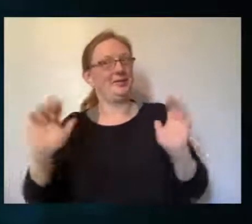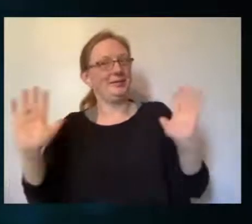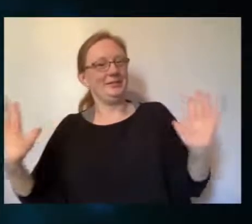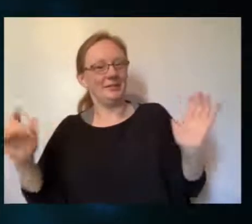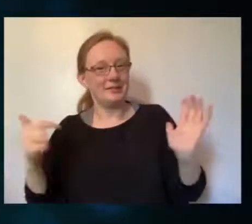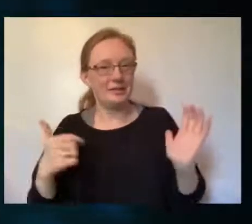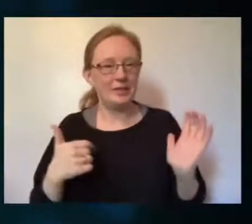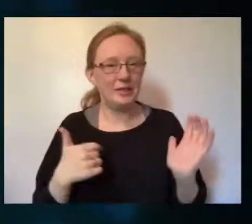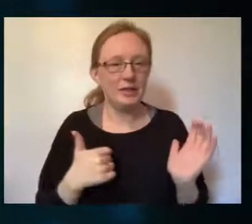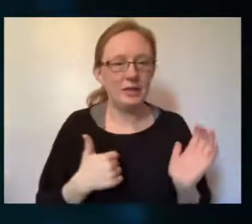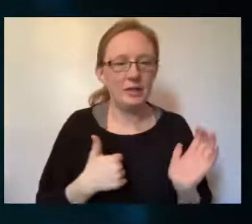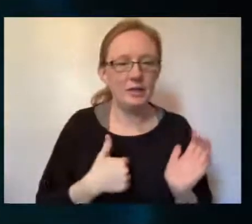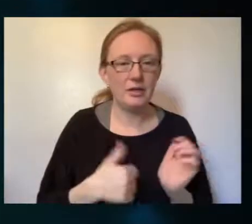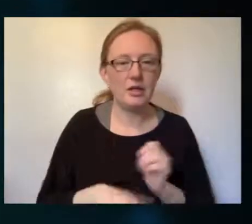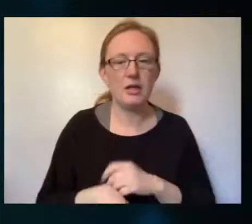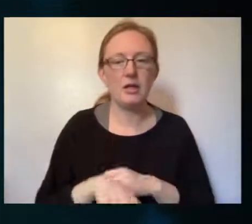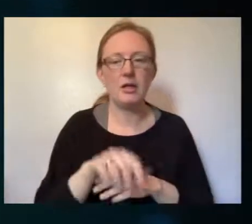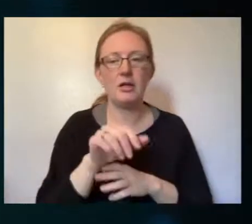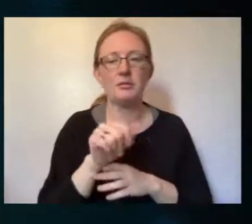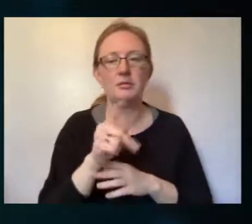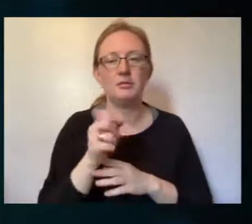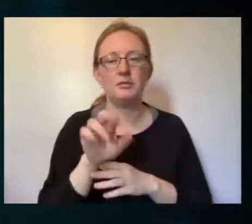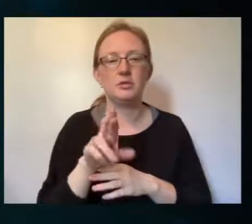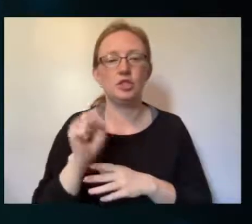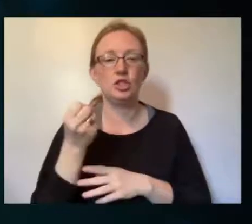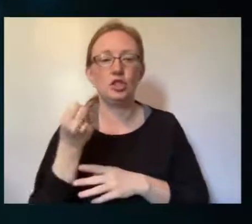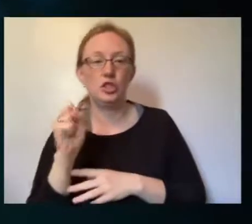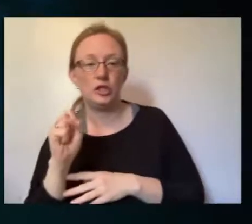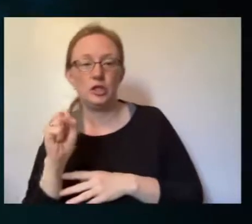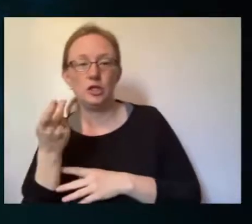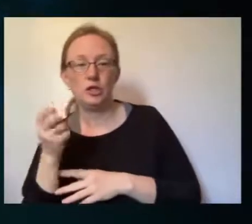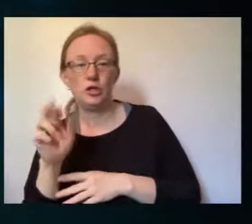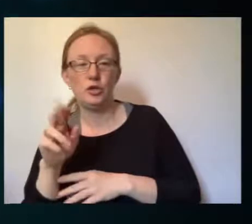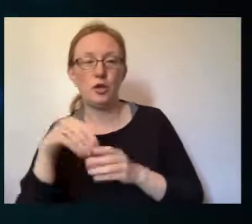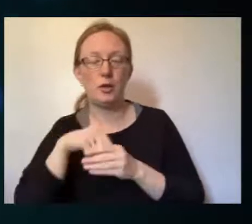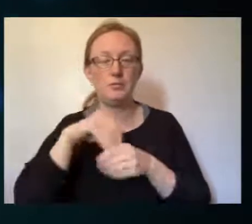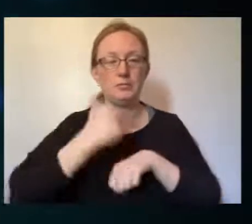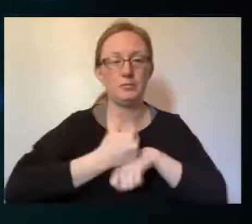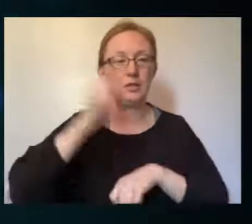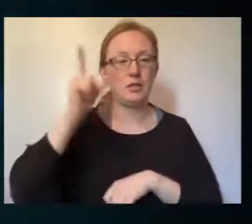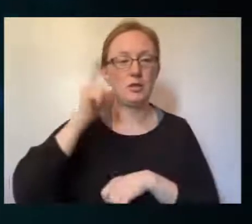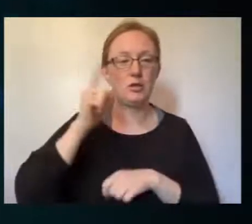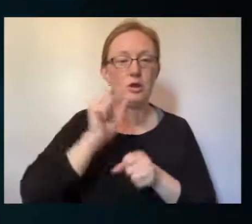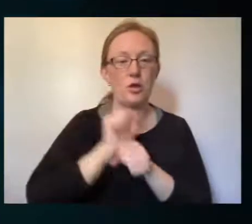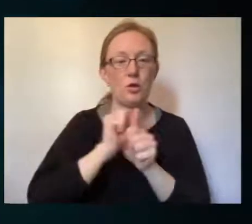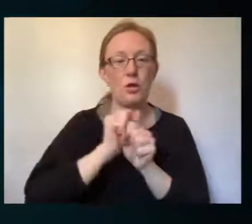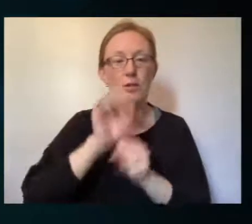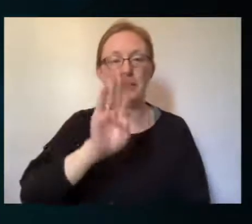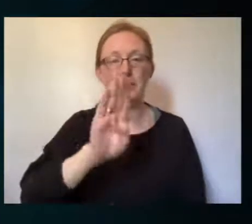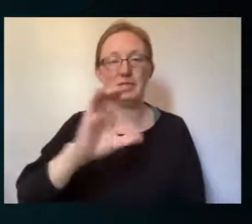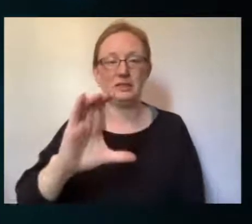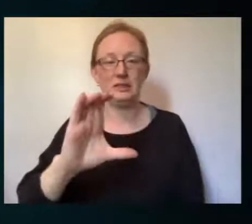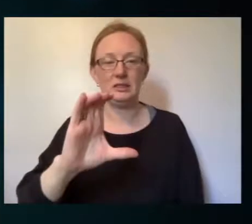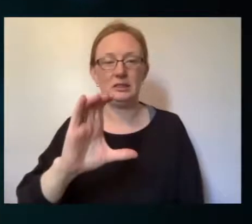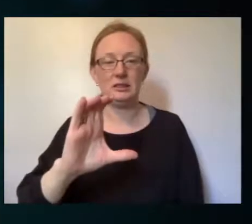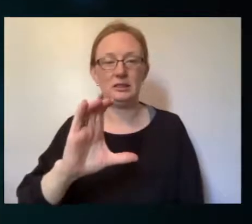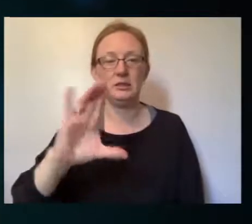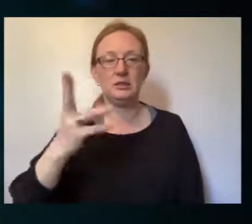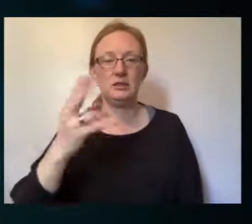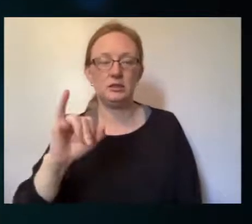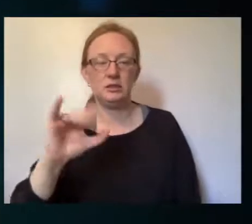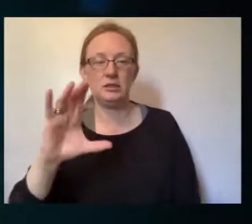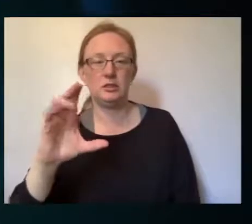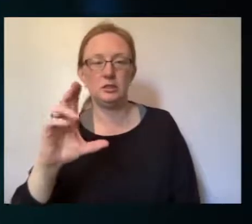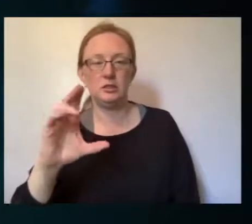Vinoba Vinagamuthi, she, her. I'm based in London. I work at the BBC. I am the SIGCHI AC for